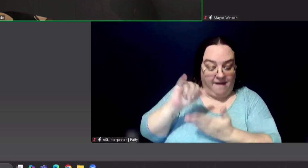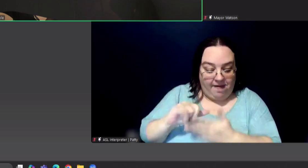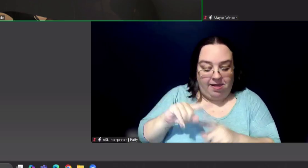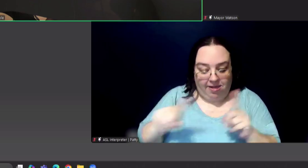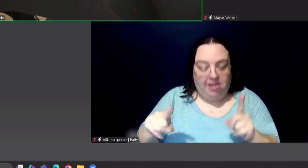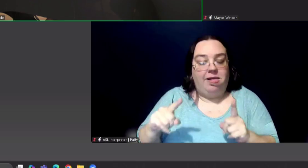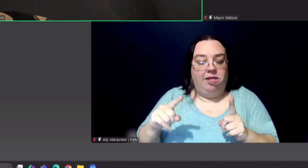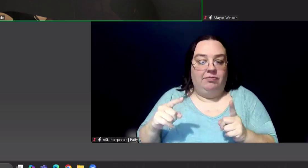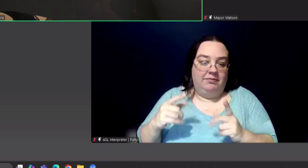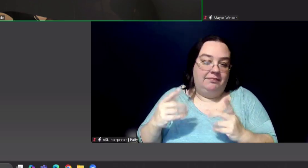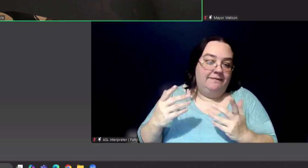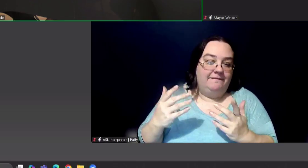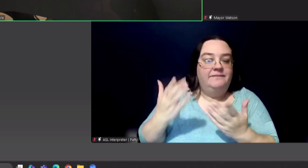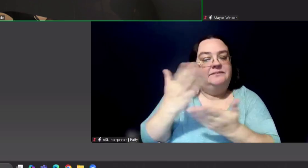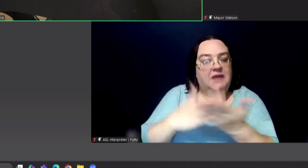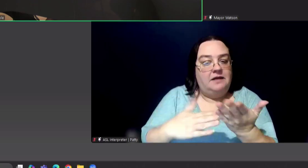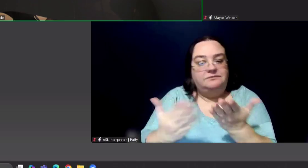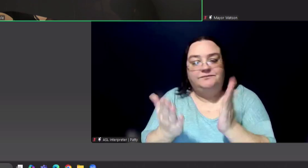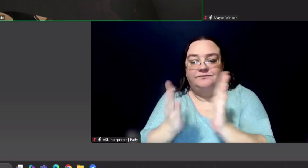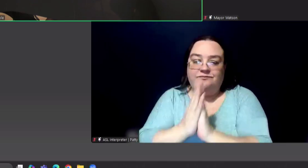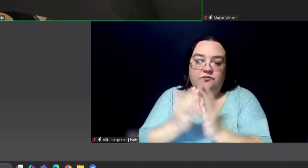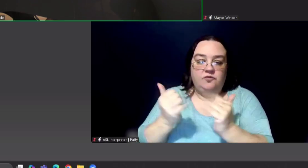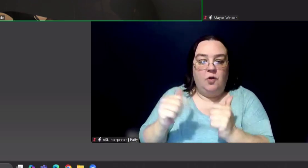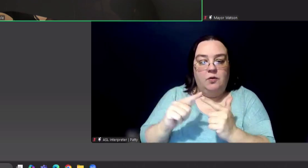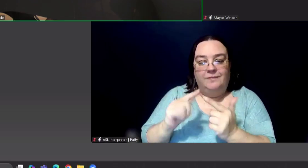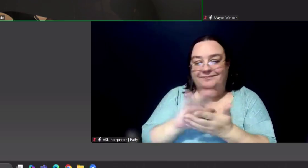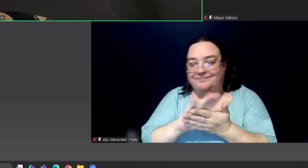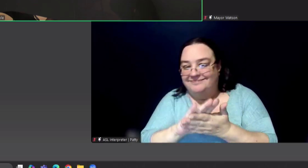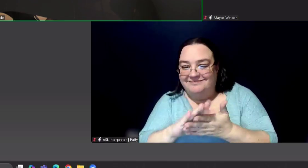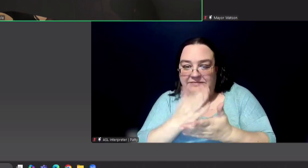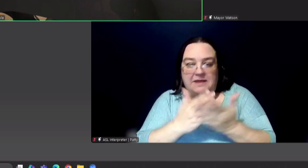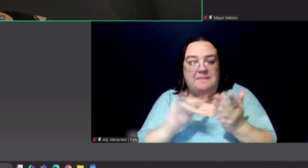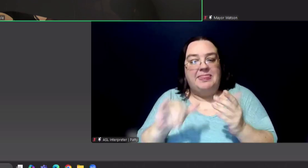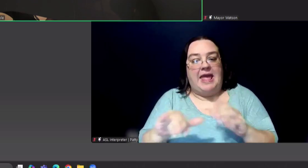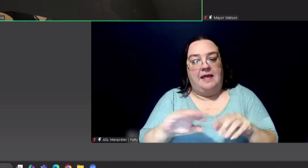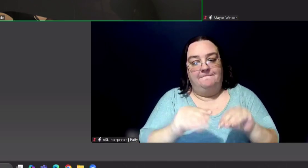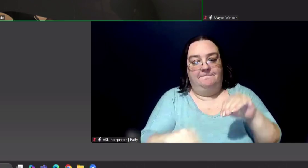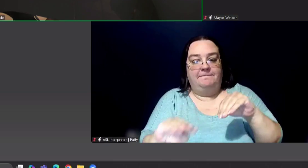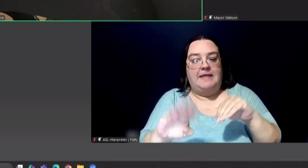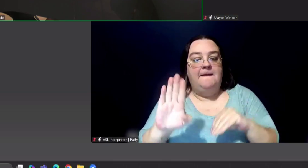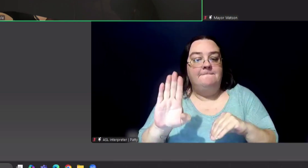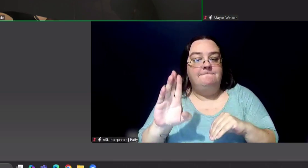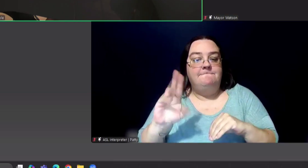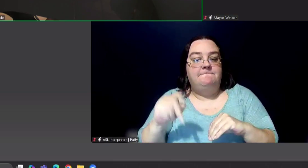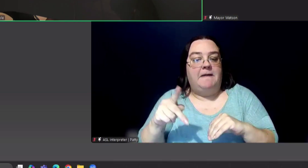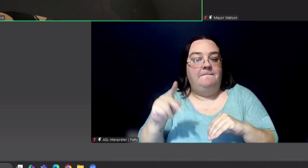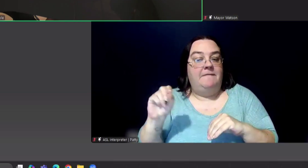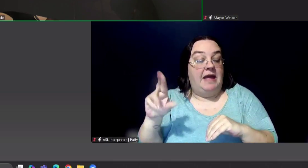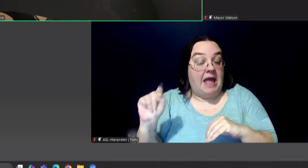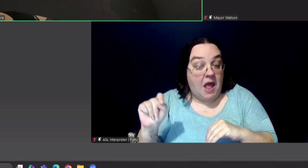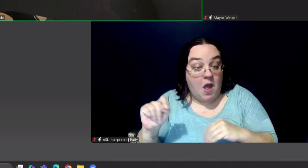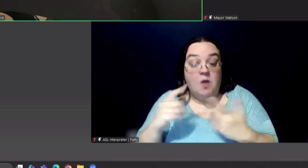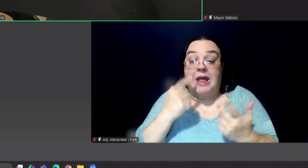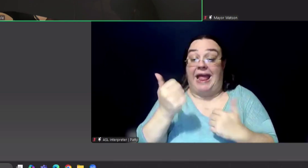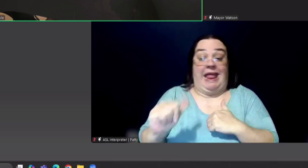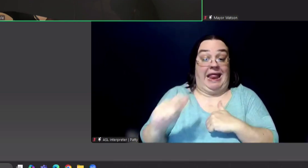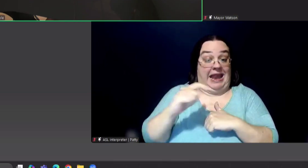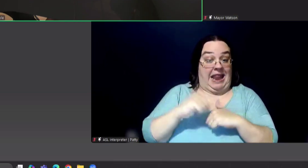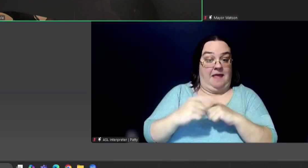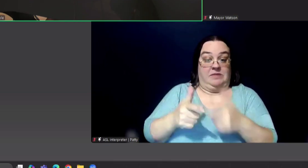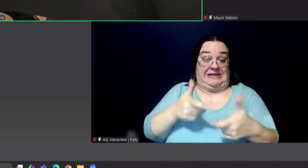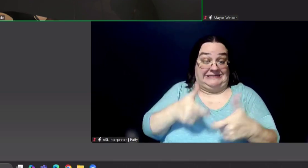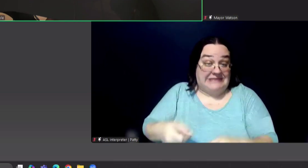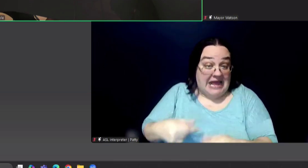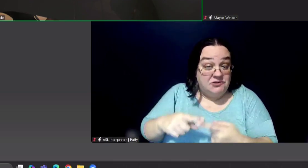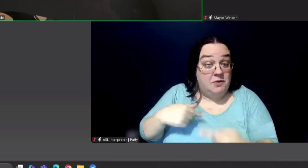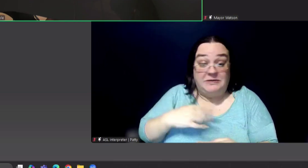to tidy up some of our bump outs, and whenever if you send me in a direct text, that's fine as